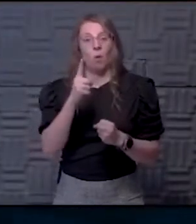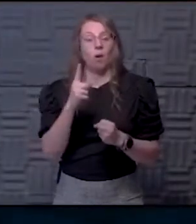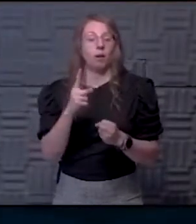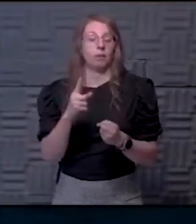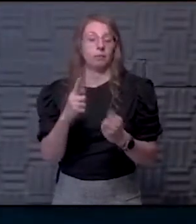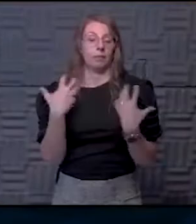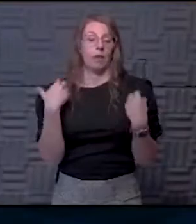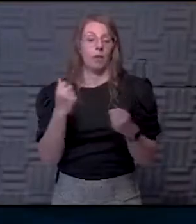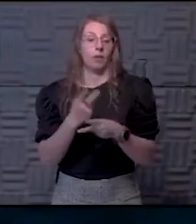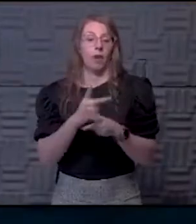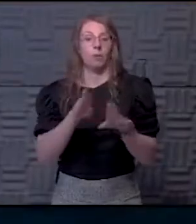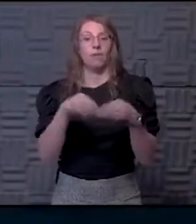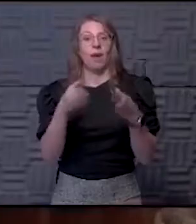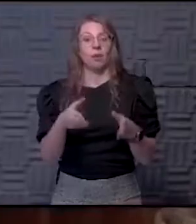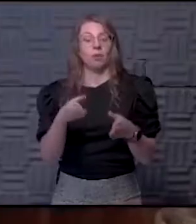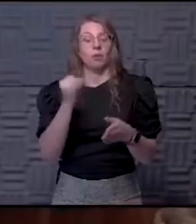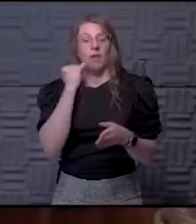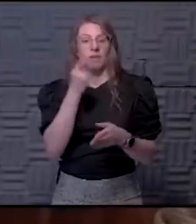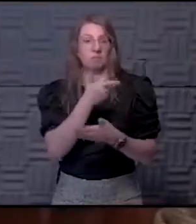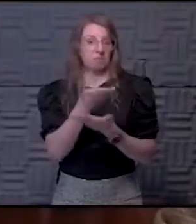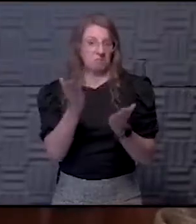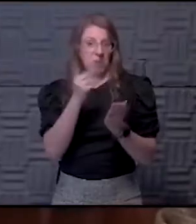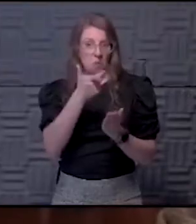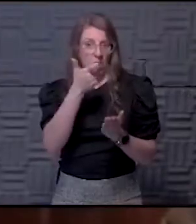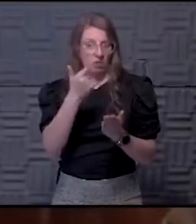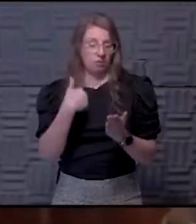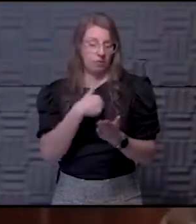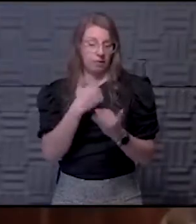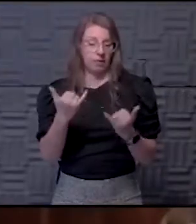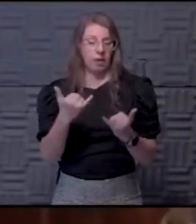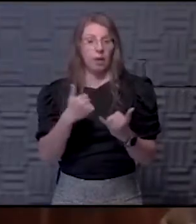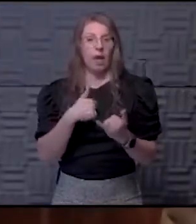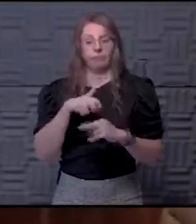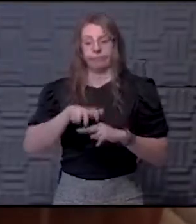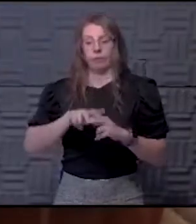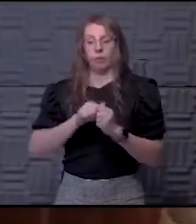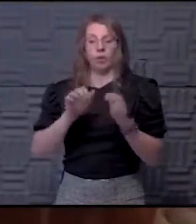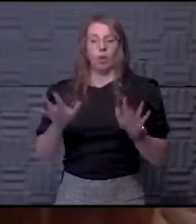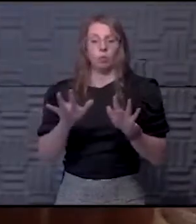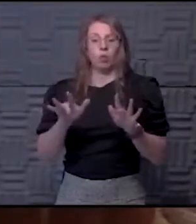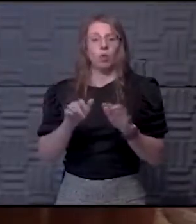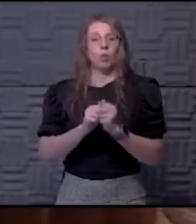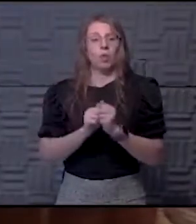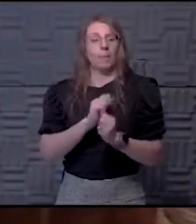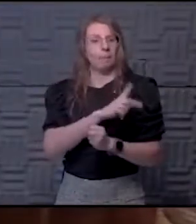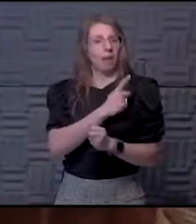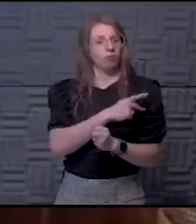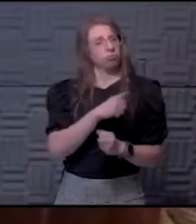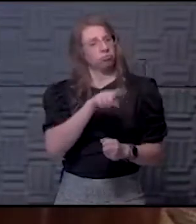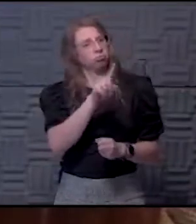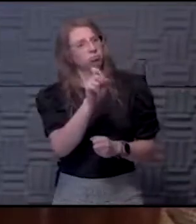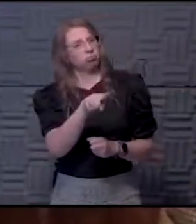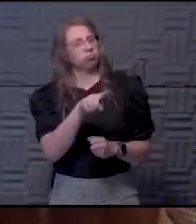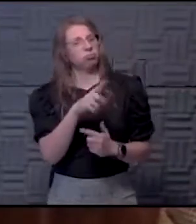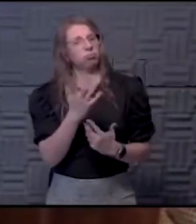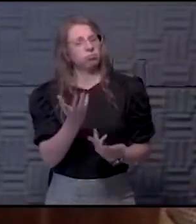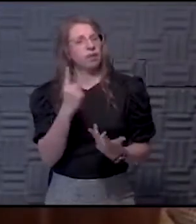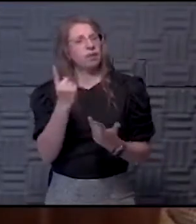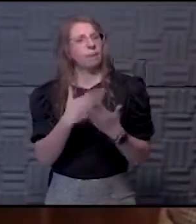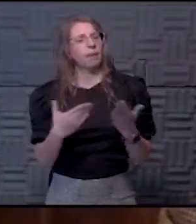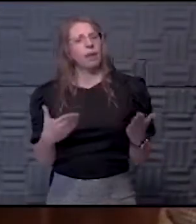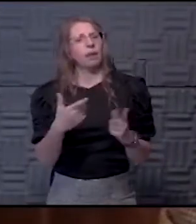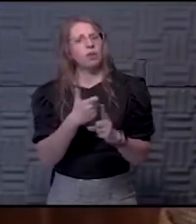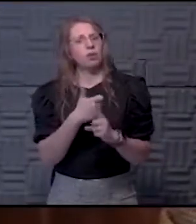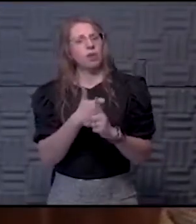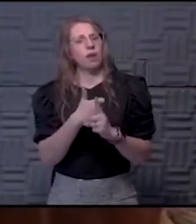providers that are listening to us today is I'm always in the room with the computer with the patient, and I'll ask them, what's something that